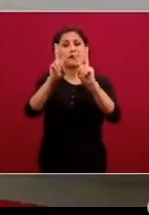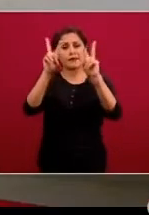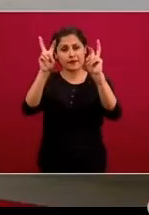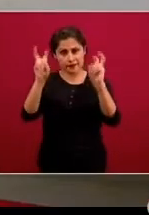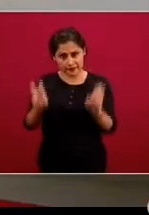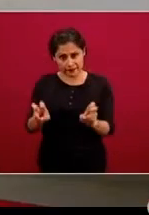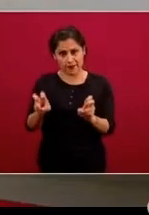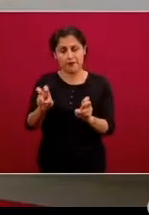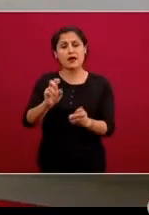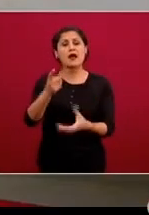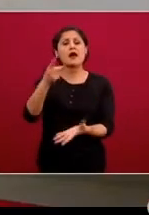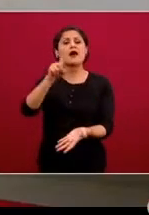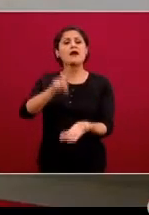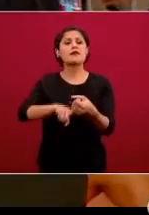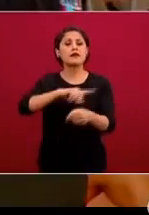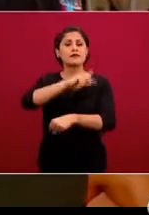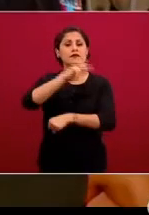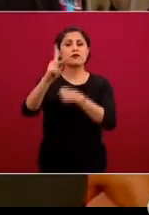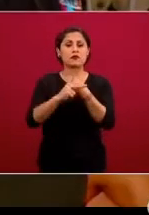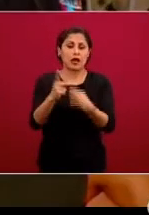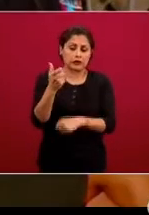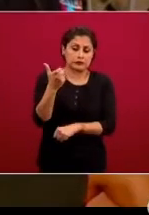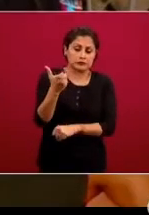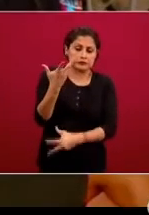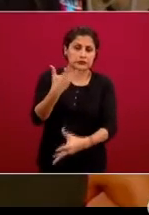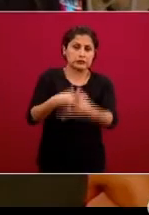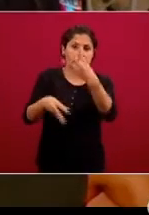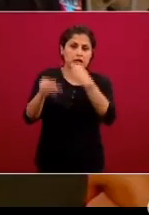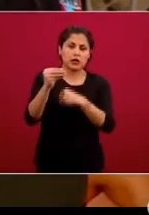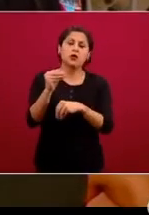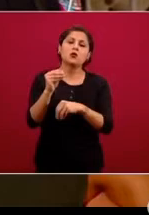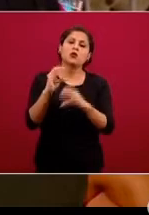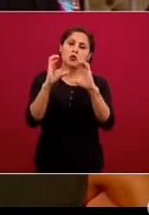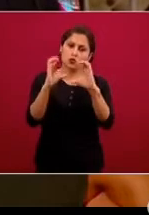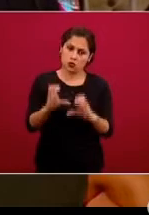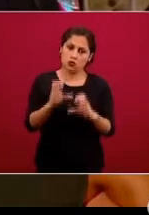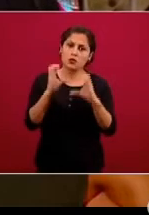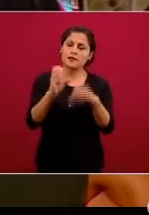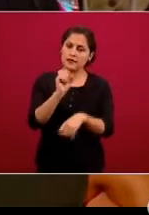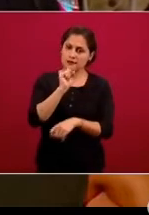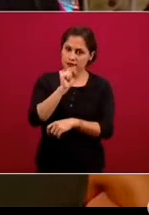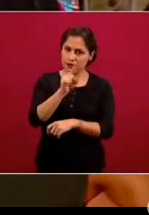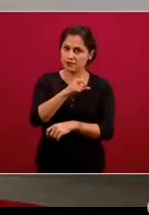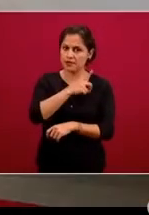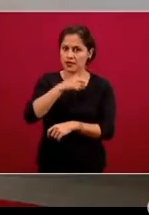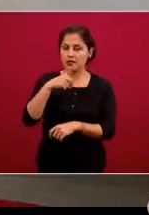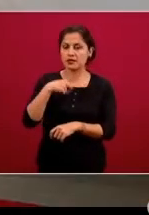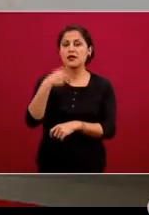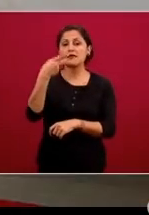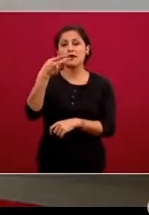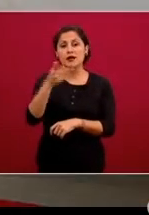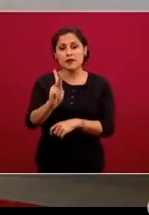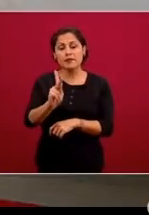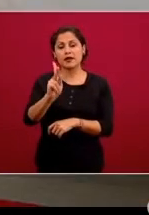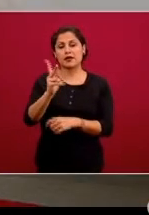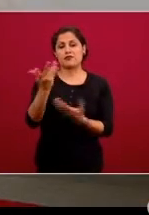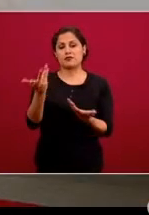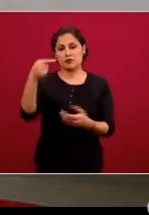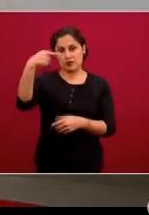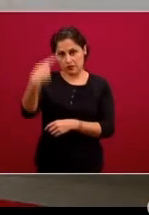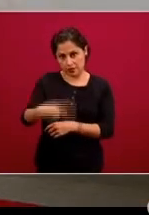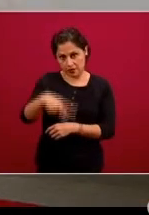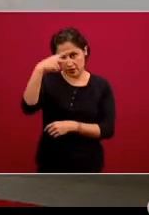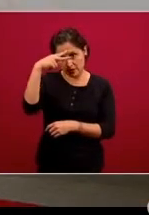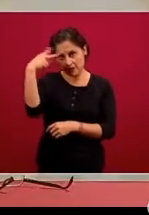wealth, but we understand that the generation of wealth in a country increases the possibility of a country to